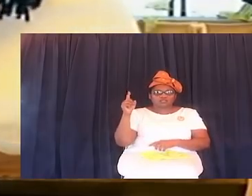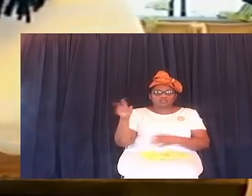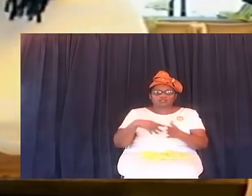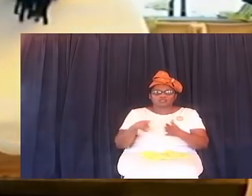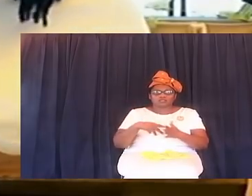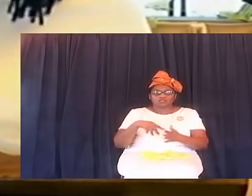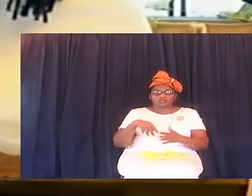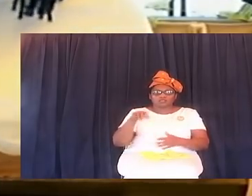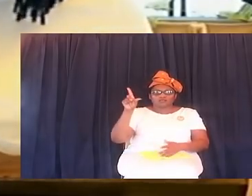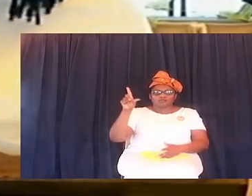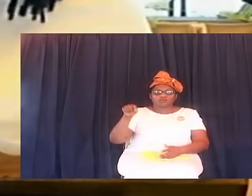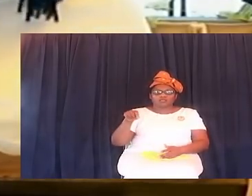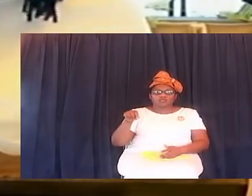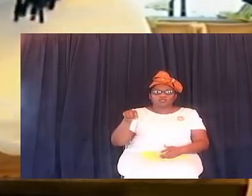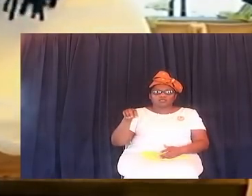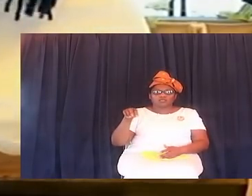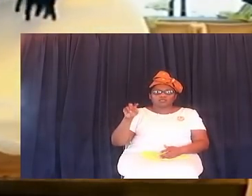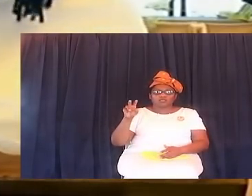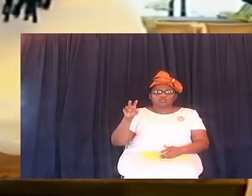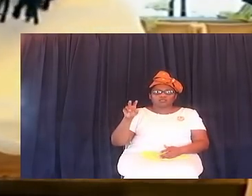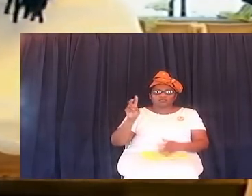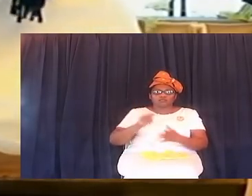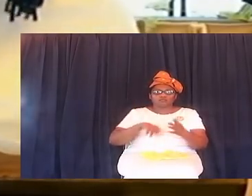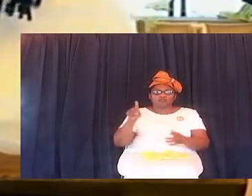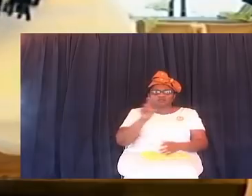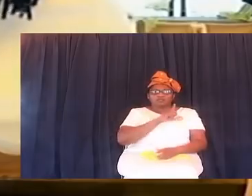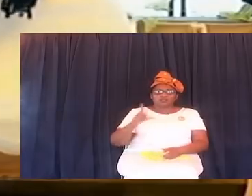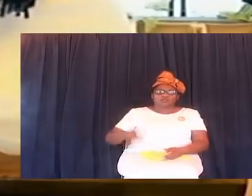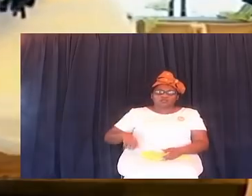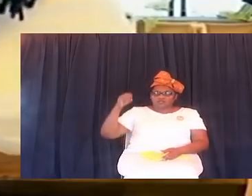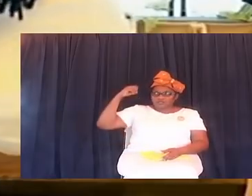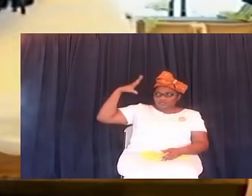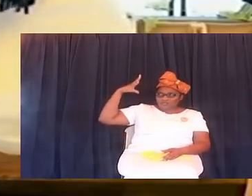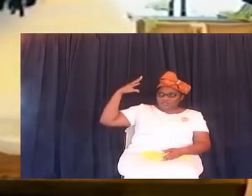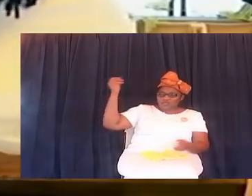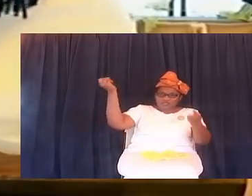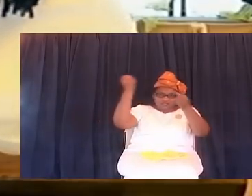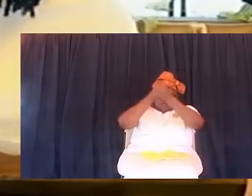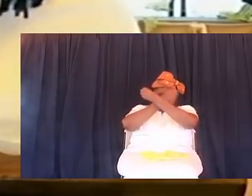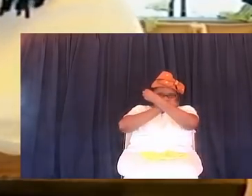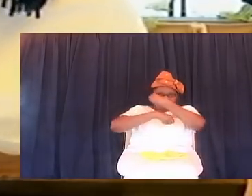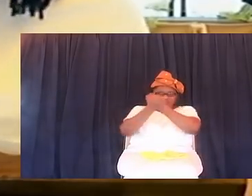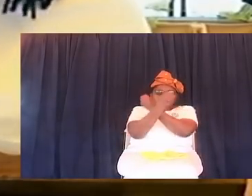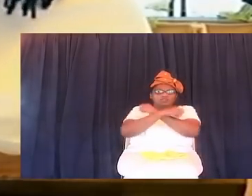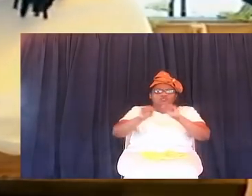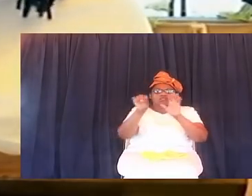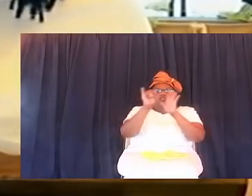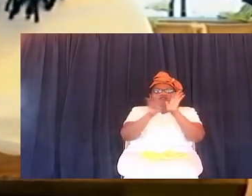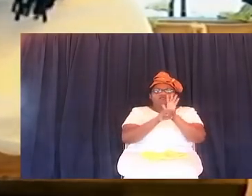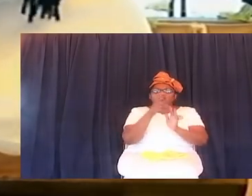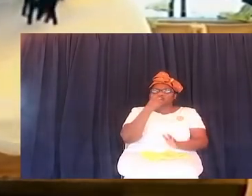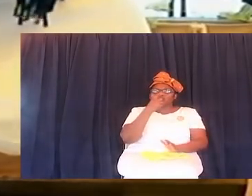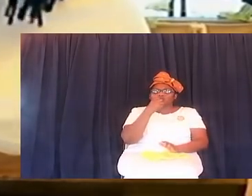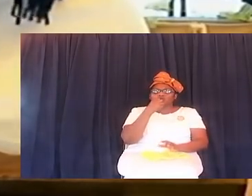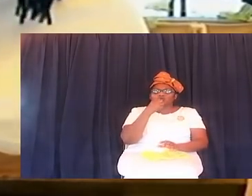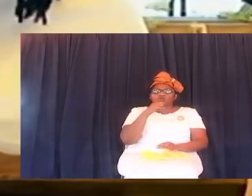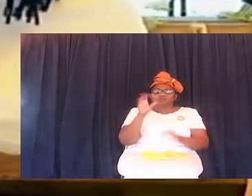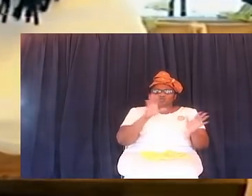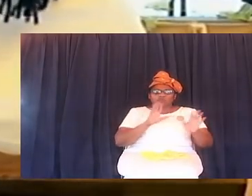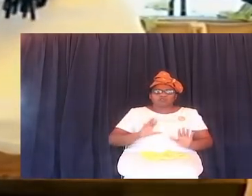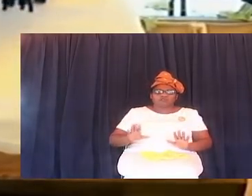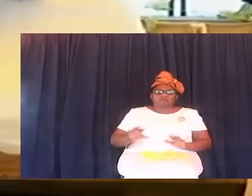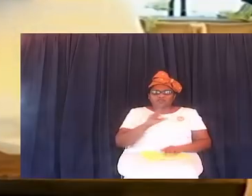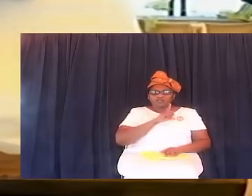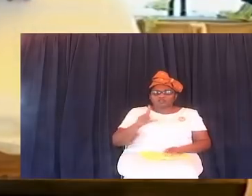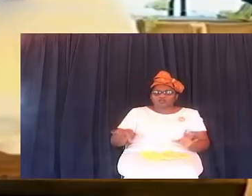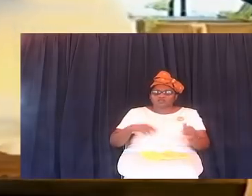1, the Lord is my light and my salvation. Who shall I fear? The Lord is my strength of my